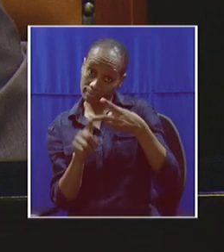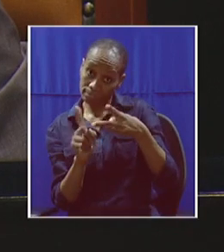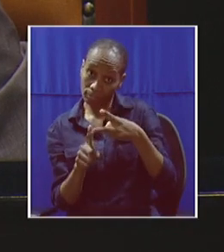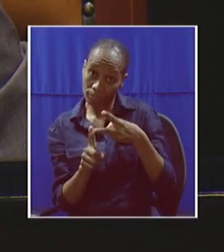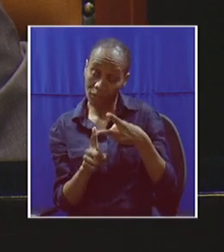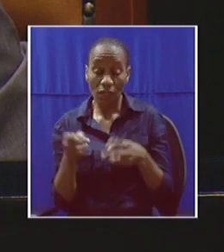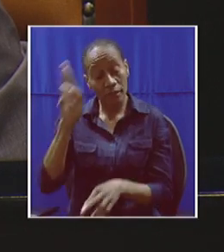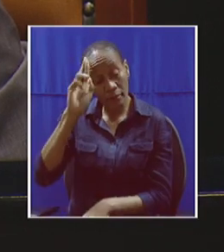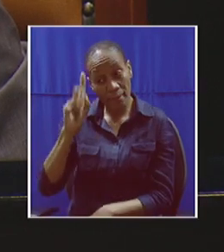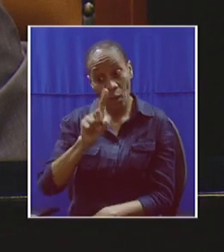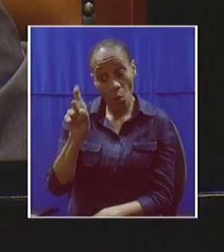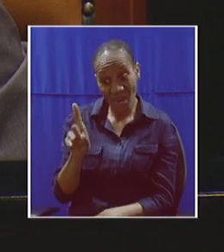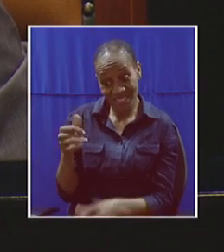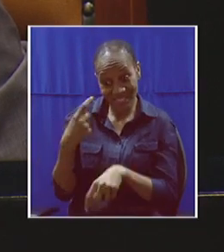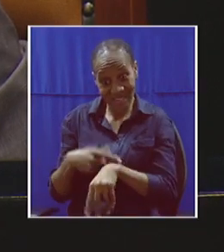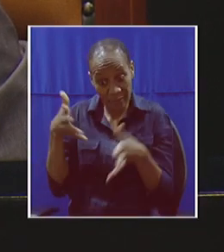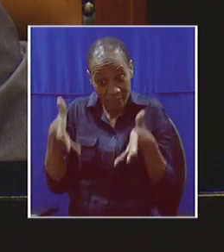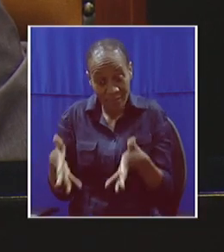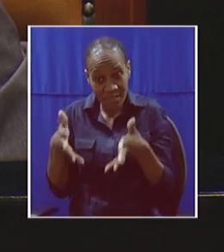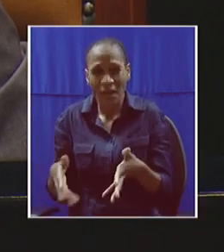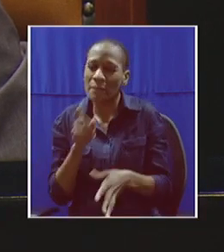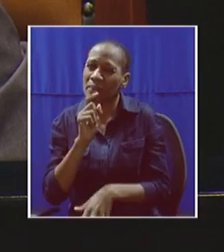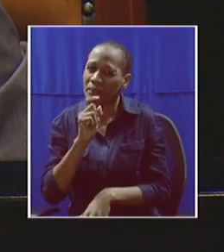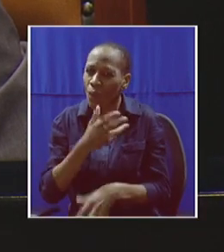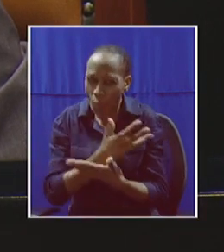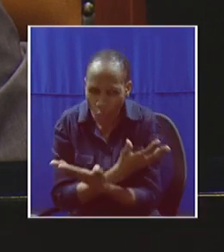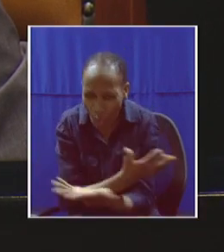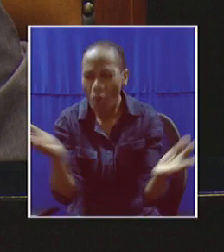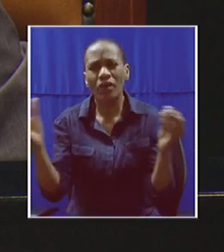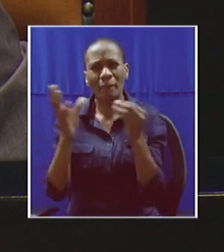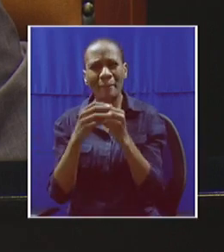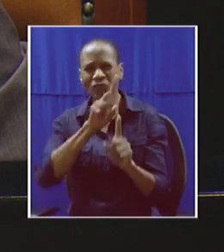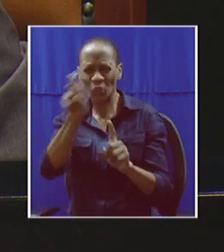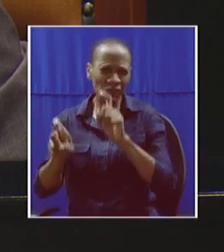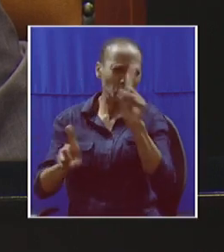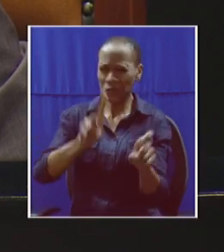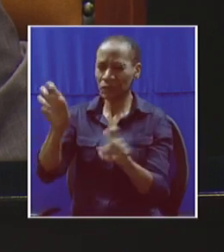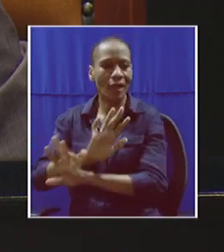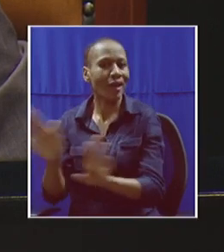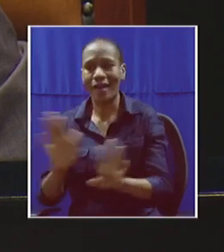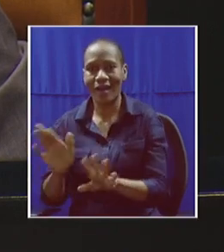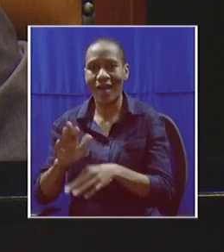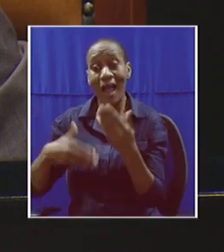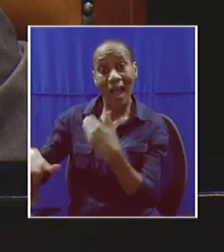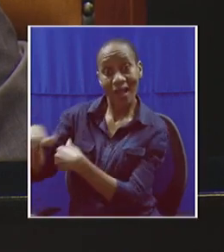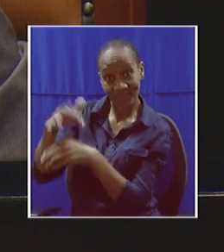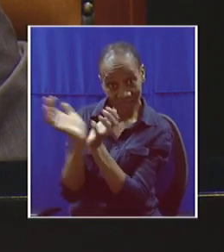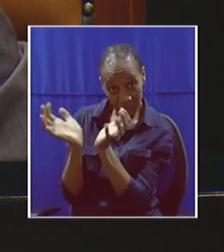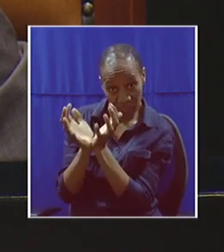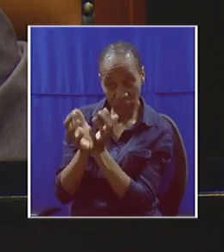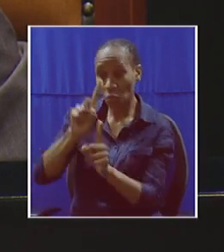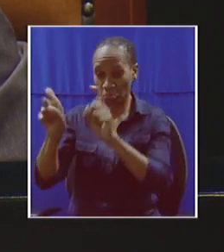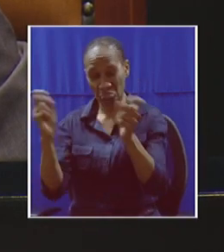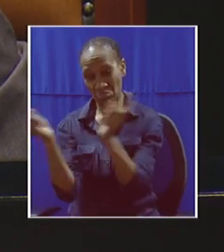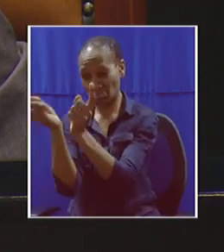a question session to other members of the house you can do that at your luxury outside of the house this is a